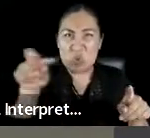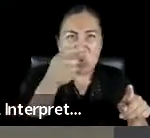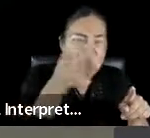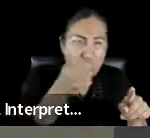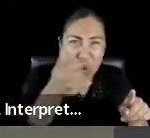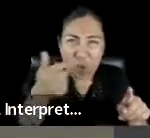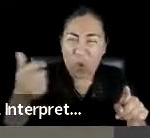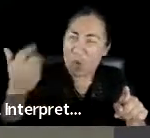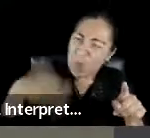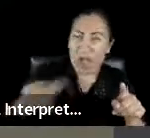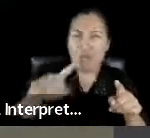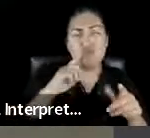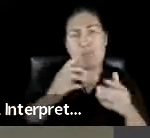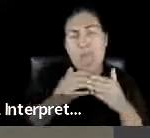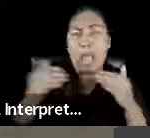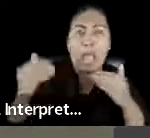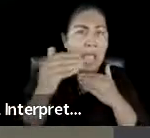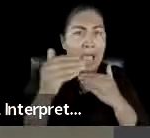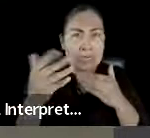way ahead of the curve.